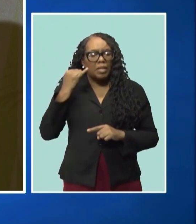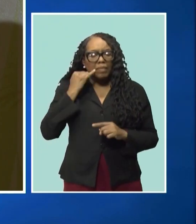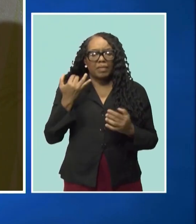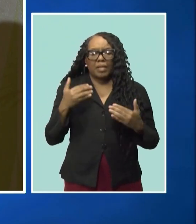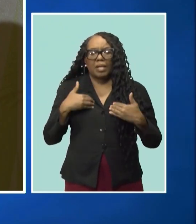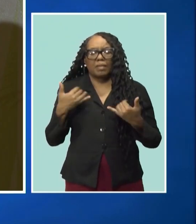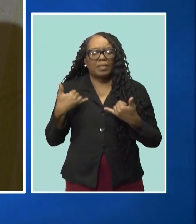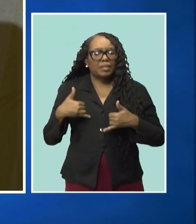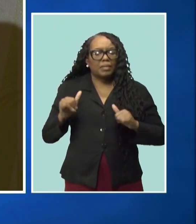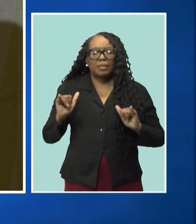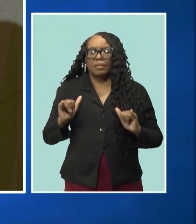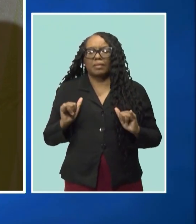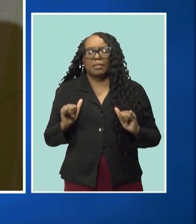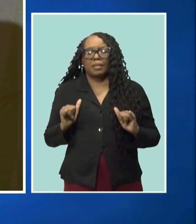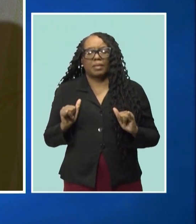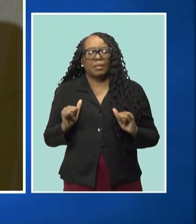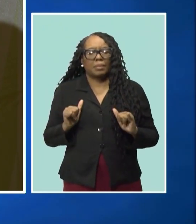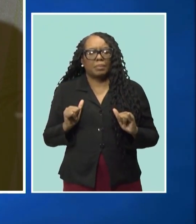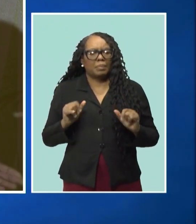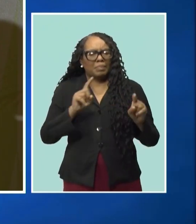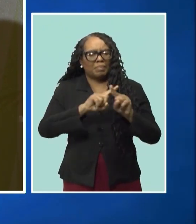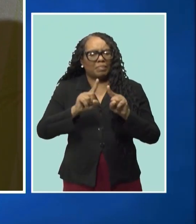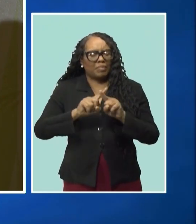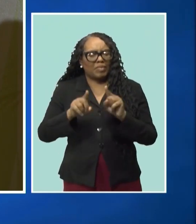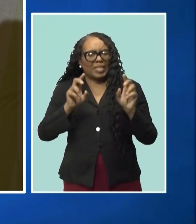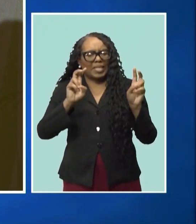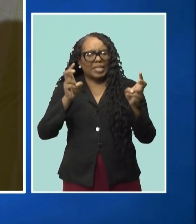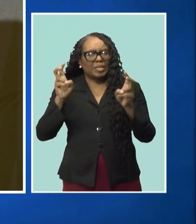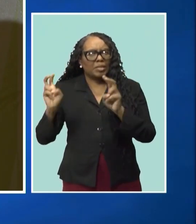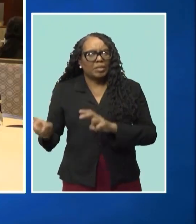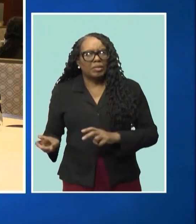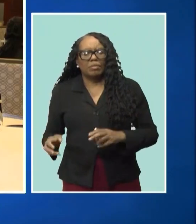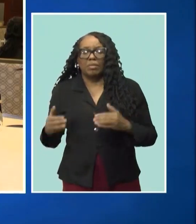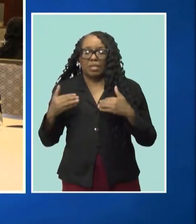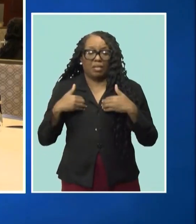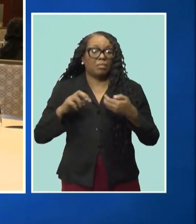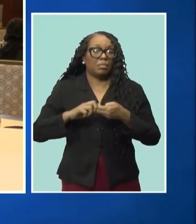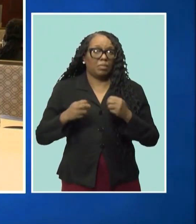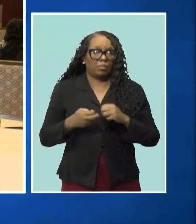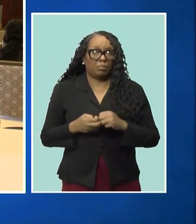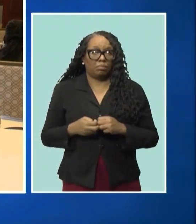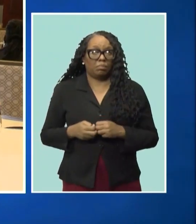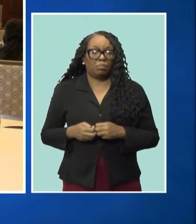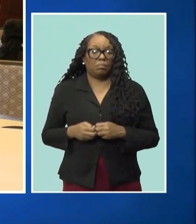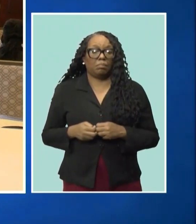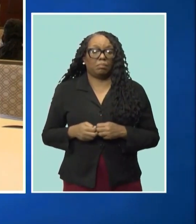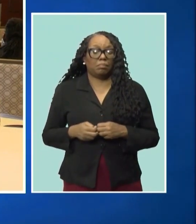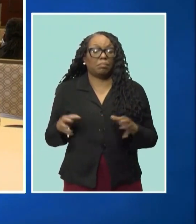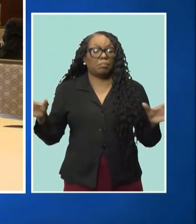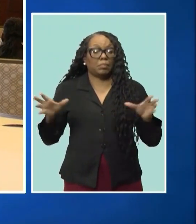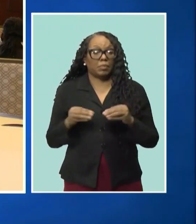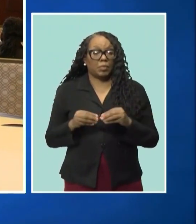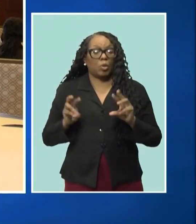still have all those other issues, and we generate a waste problem. The symposium wraps up tomorrow